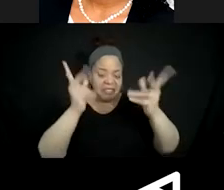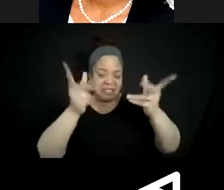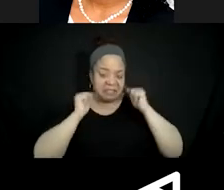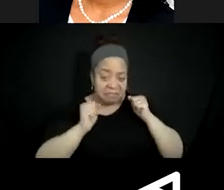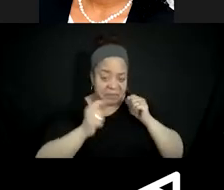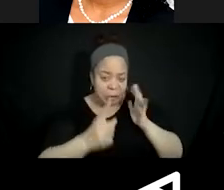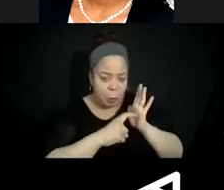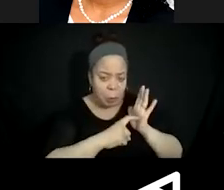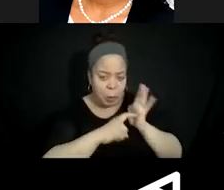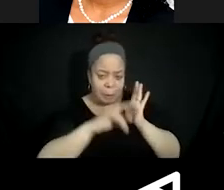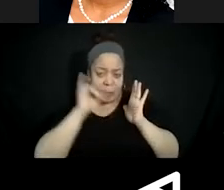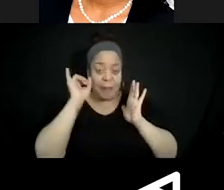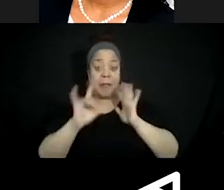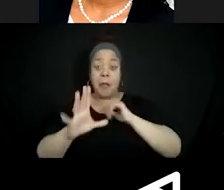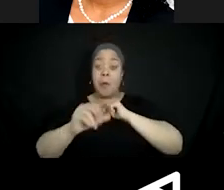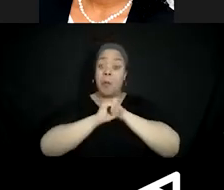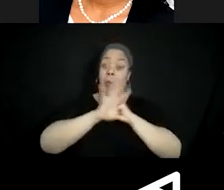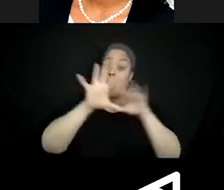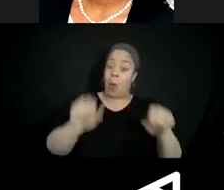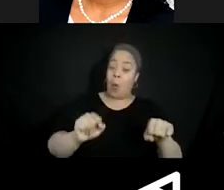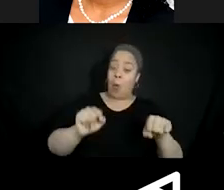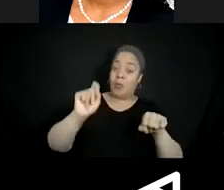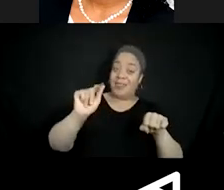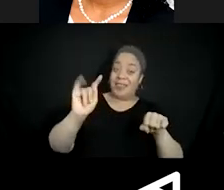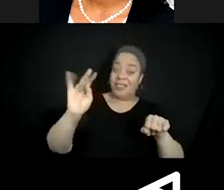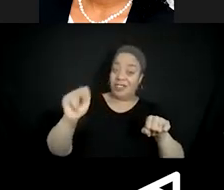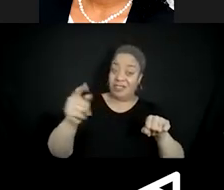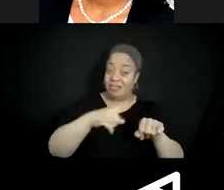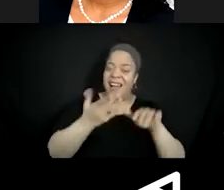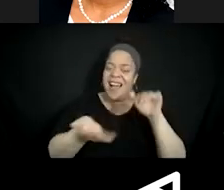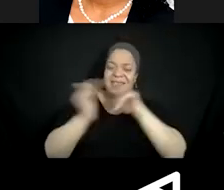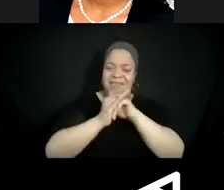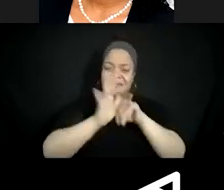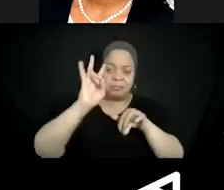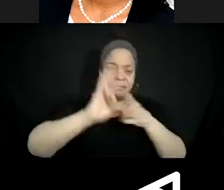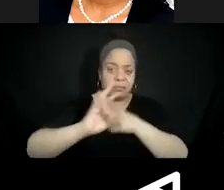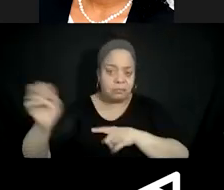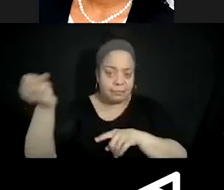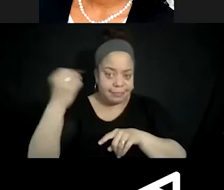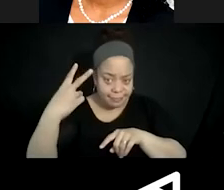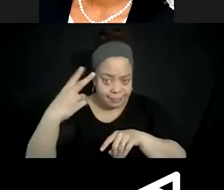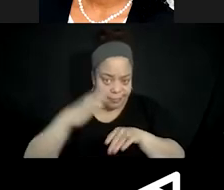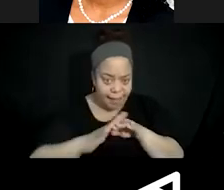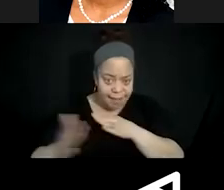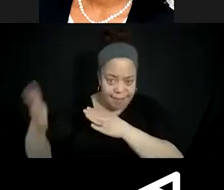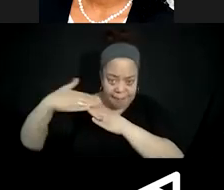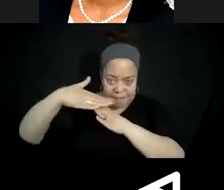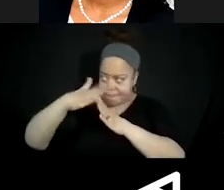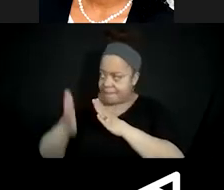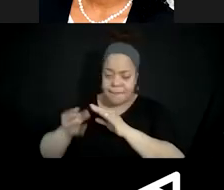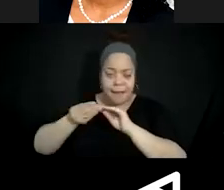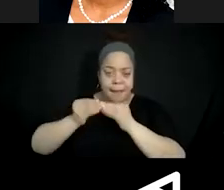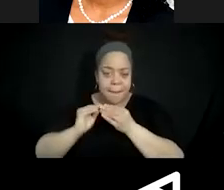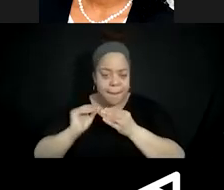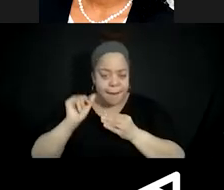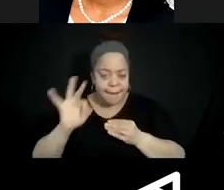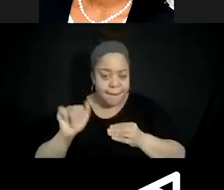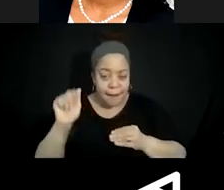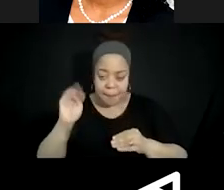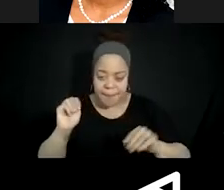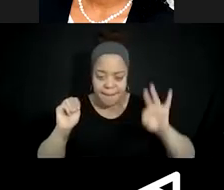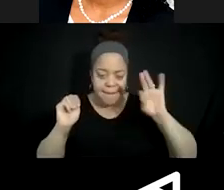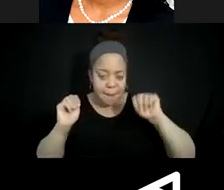for a minimum of 3 years before selling it. And increased from 7 to 12 the cap on the number of AM and FM radio stations a company could